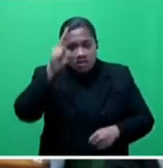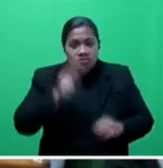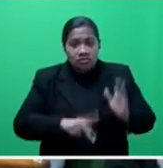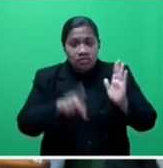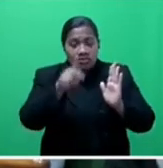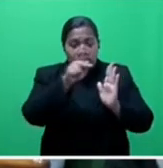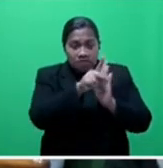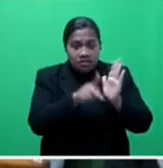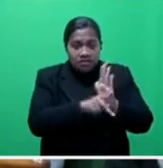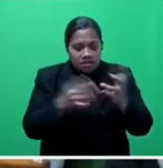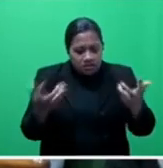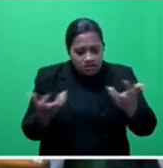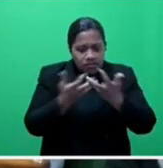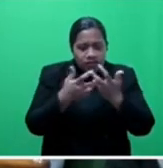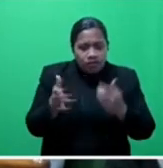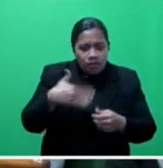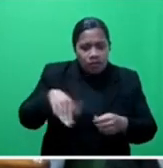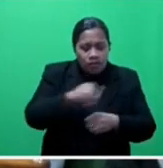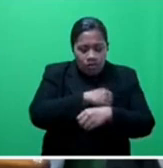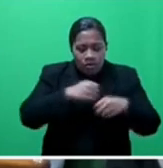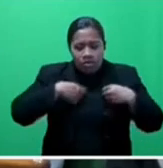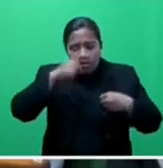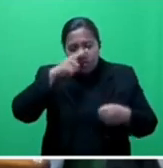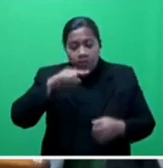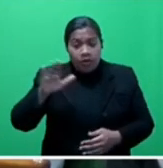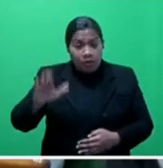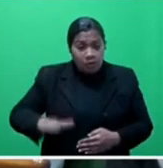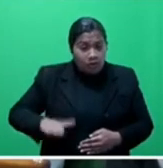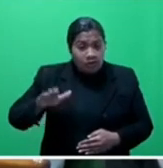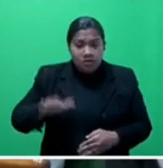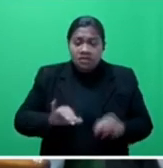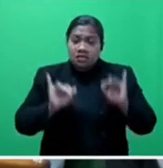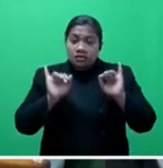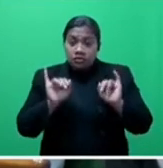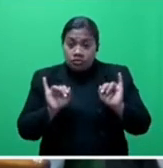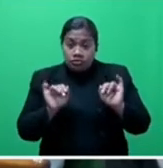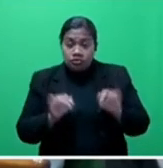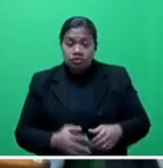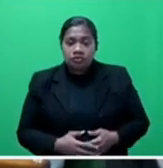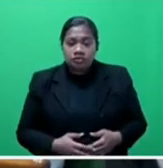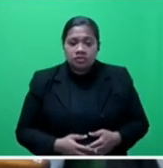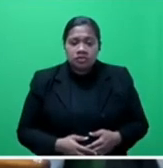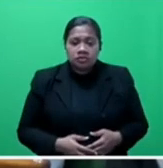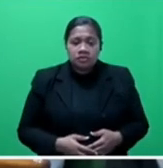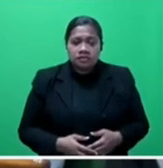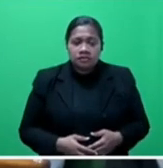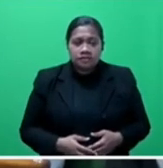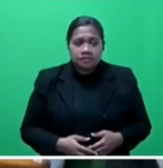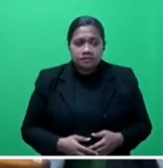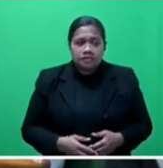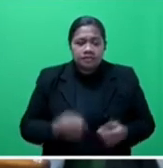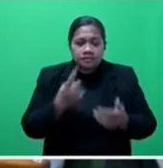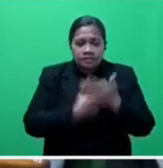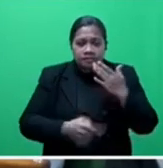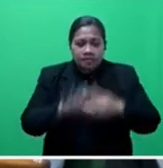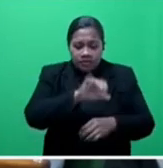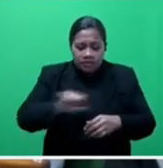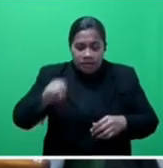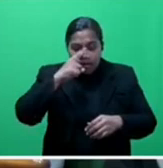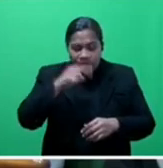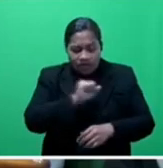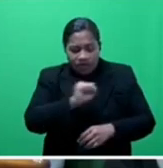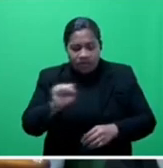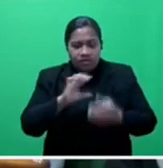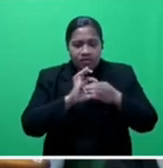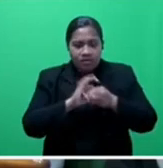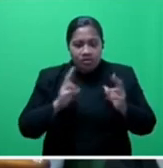our people. Poverty is an across-the-board issue that deprives people of their basic human rights. Whether